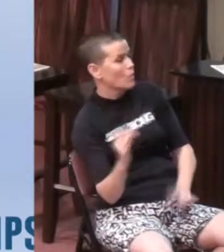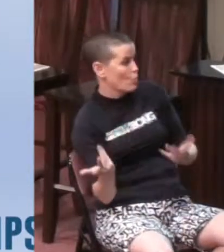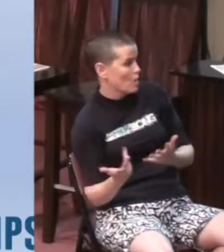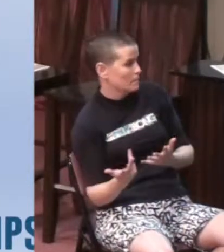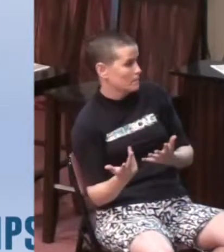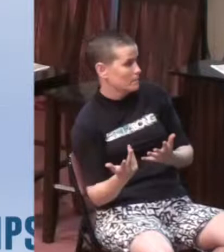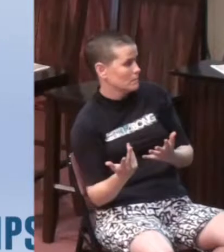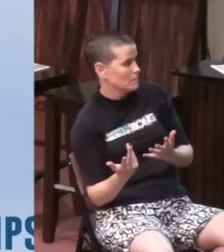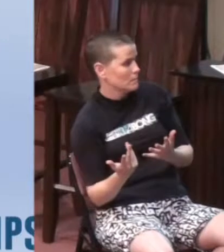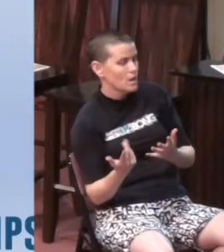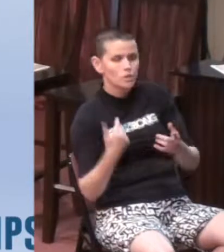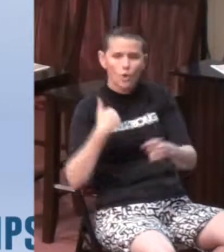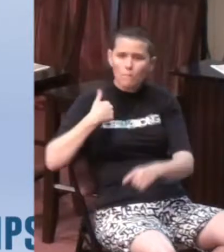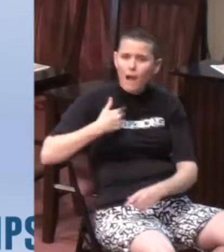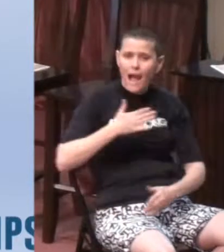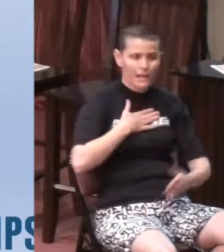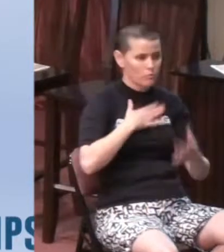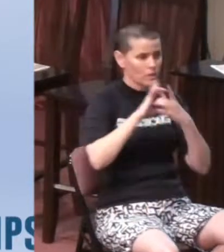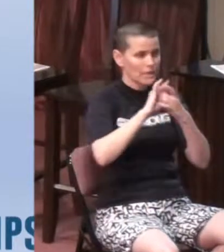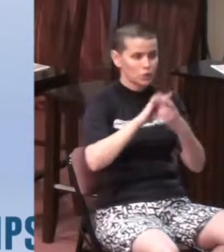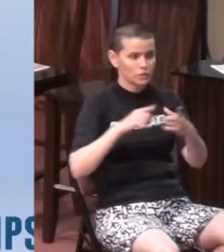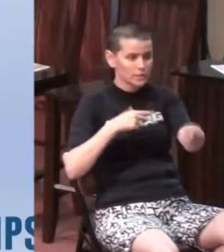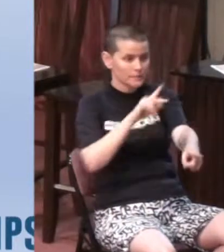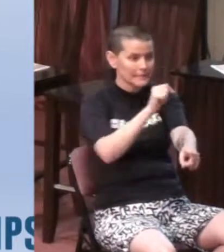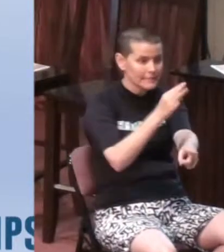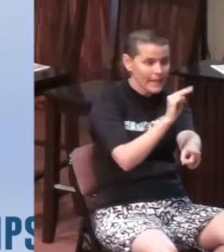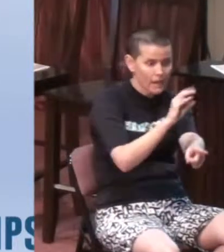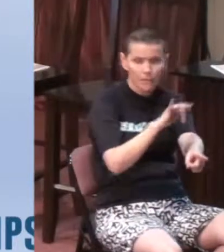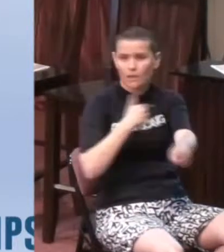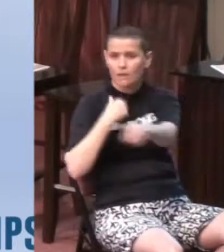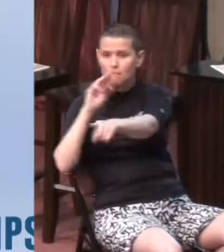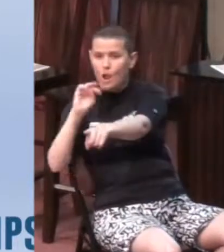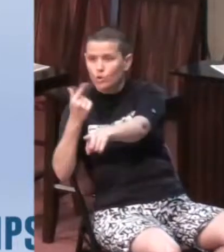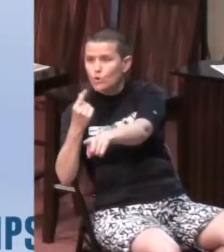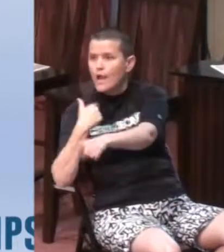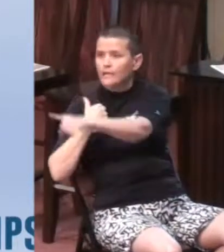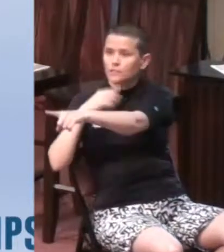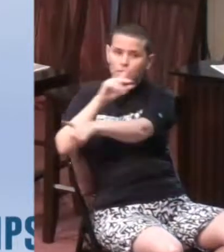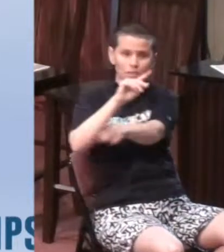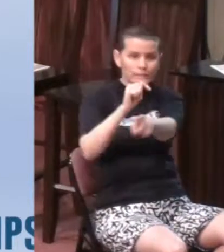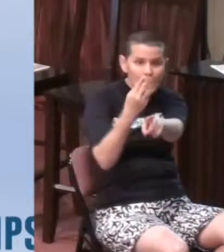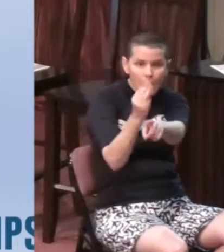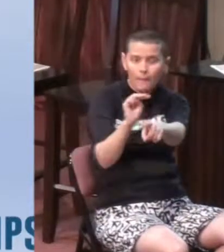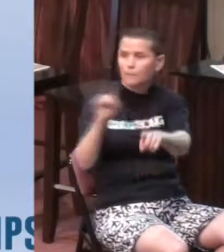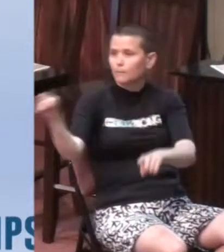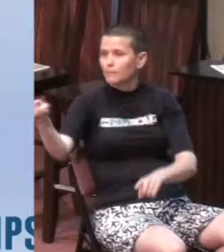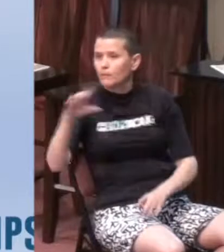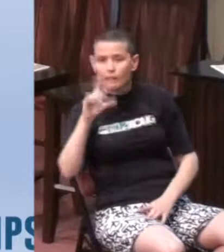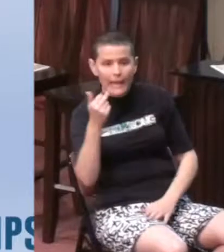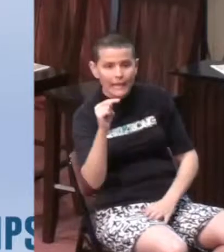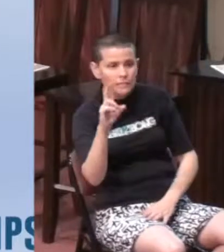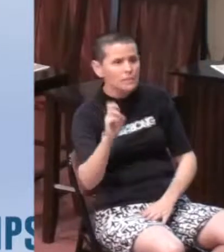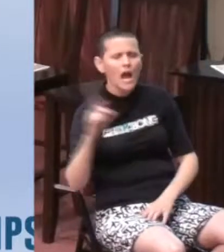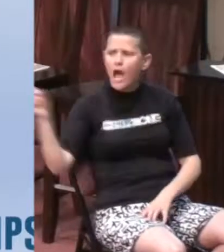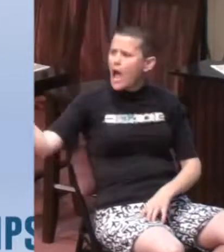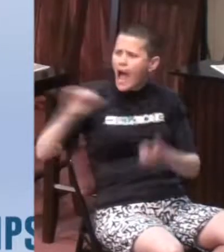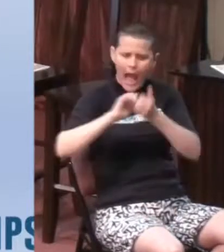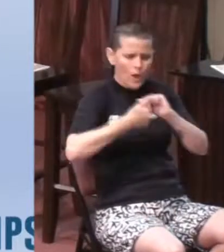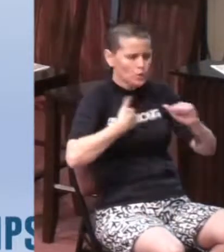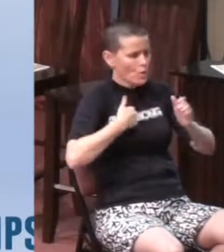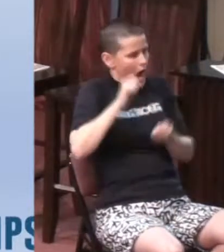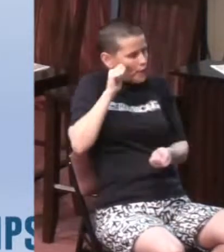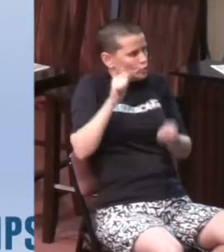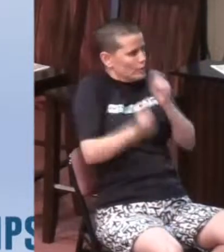with Tim, or with Mary Grace, or Lance, with any of you, how am I showing up in the world, and how can I transform into a greater state